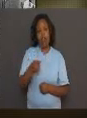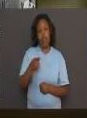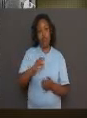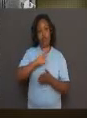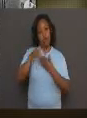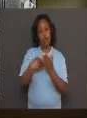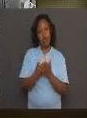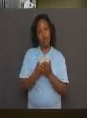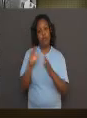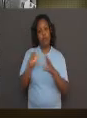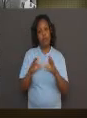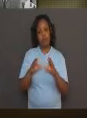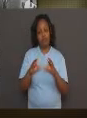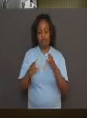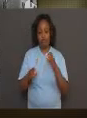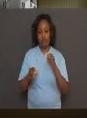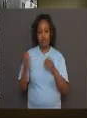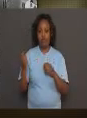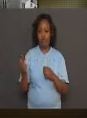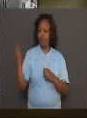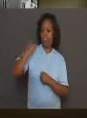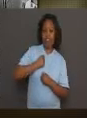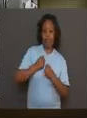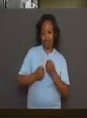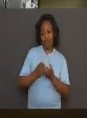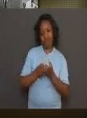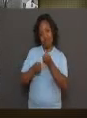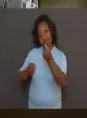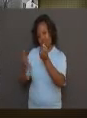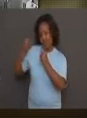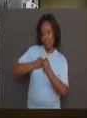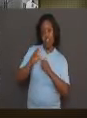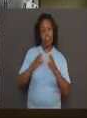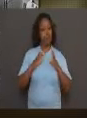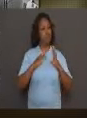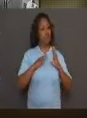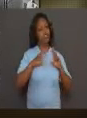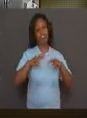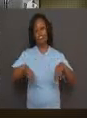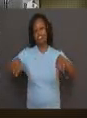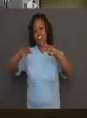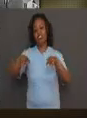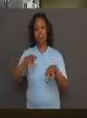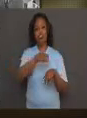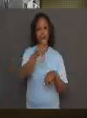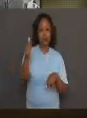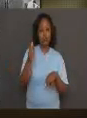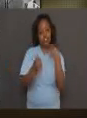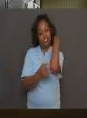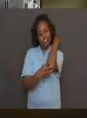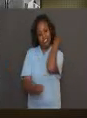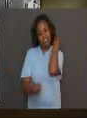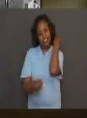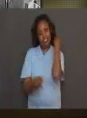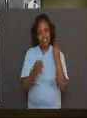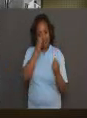they did was walk around carrying guns when they should have been working hard to protect the